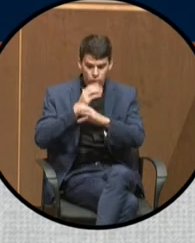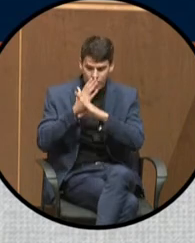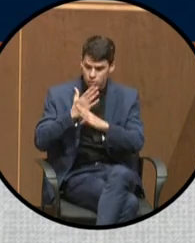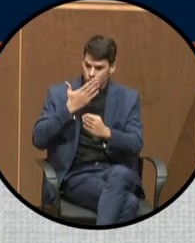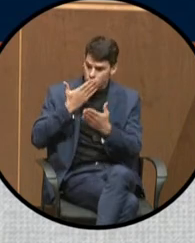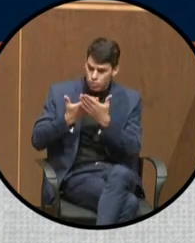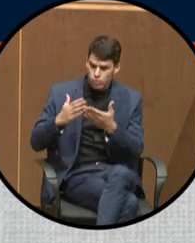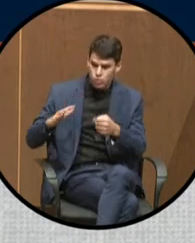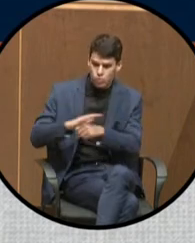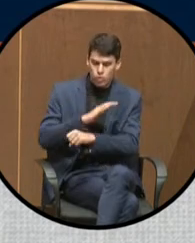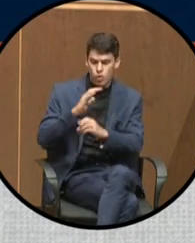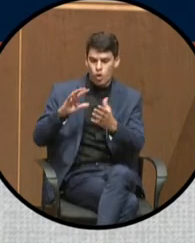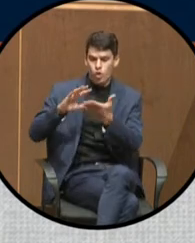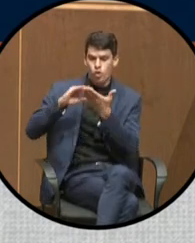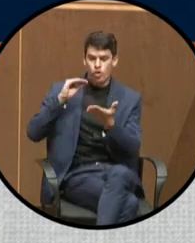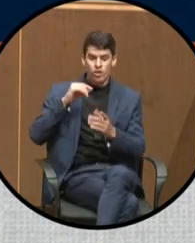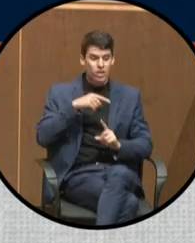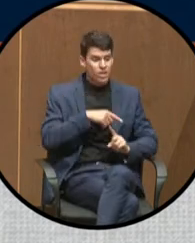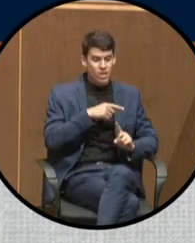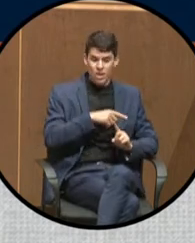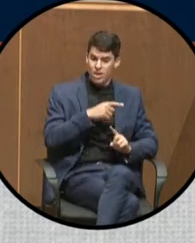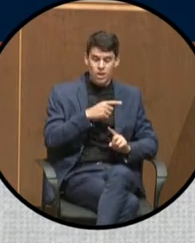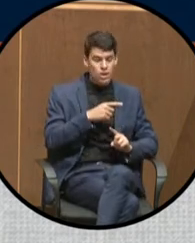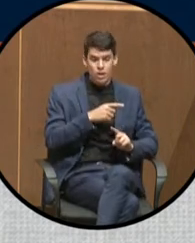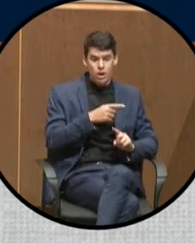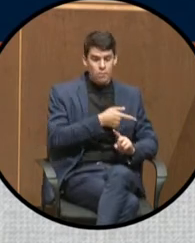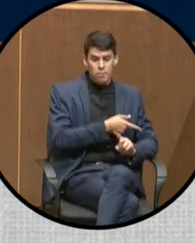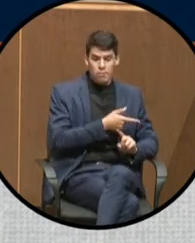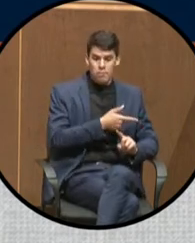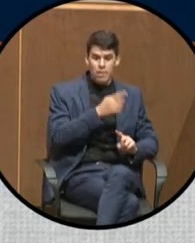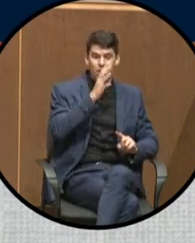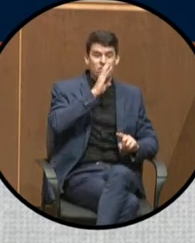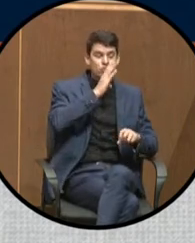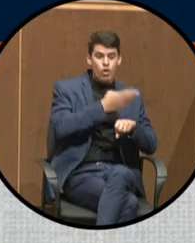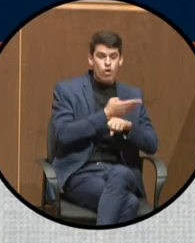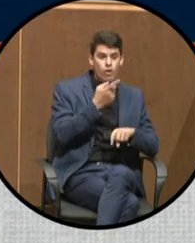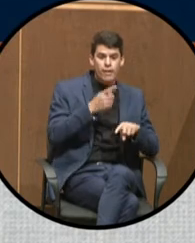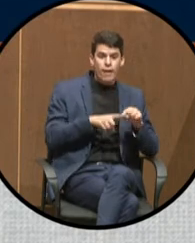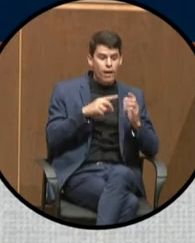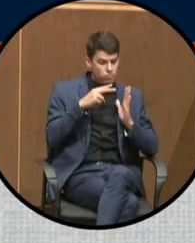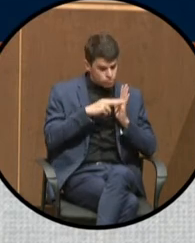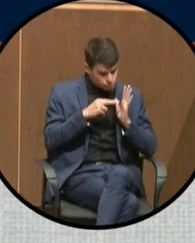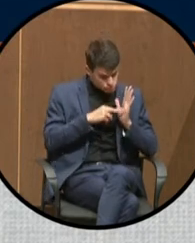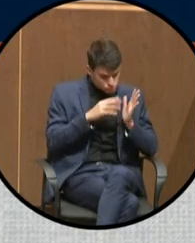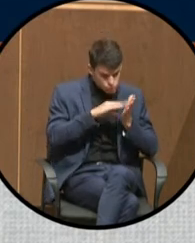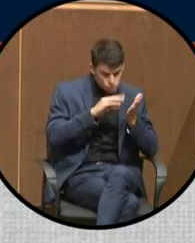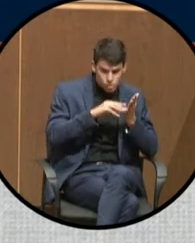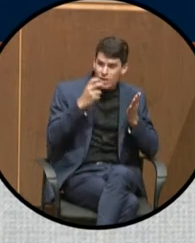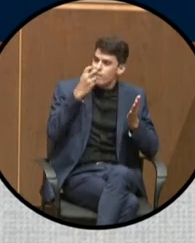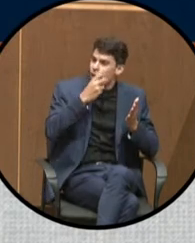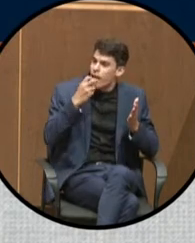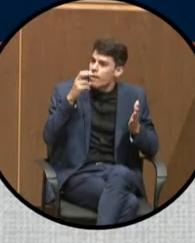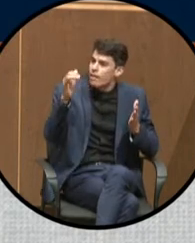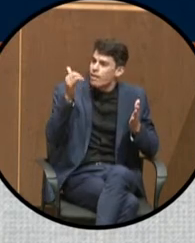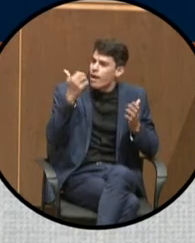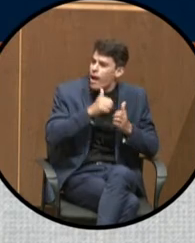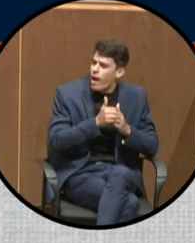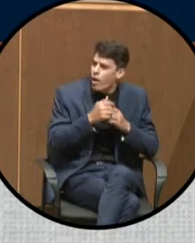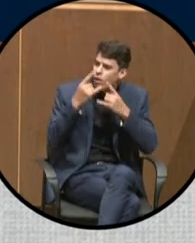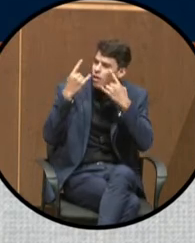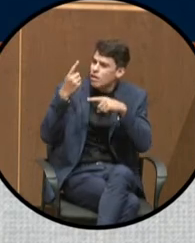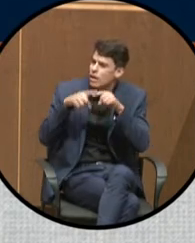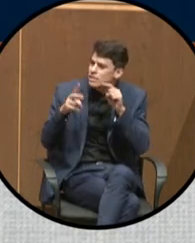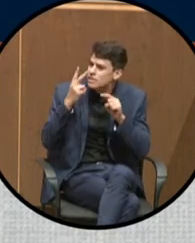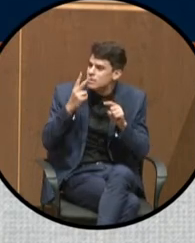My four-year-old cannot learn to read phonetically if she cannot see her teacher's face. Young children are still learning